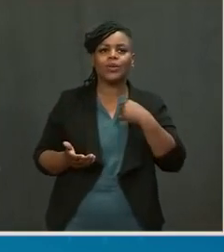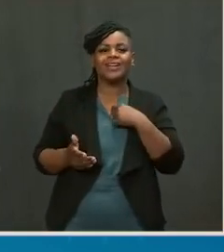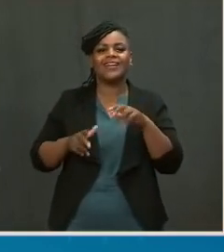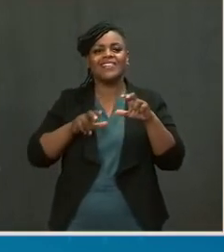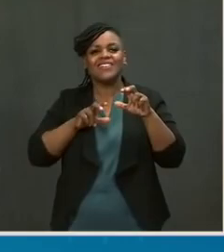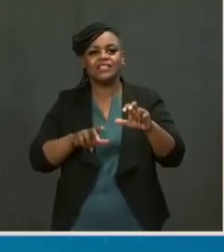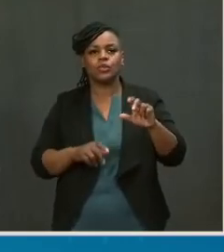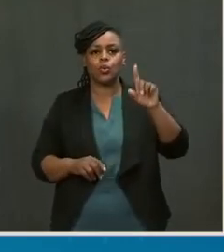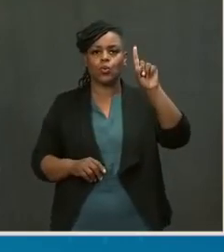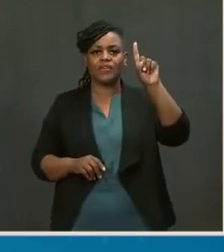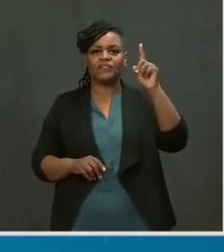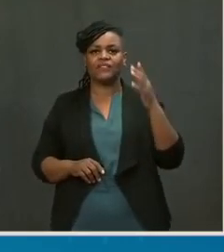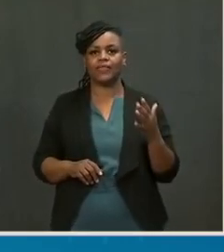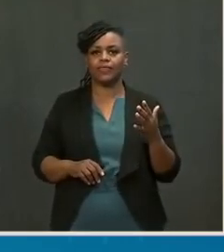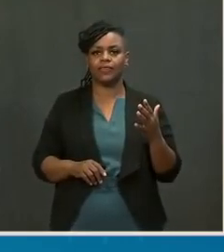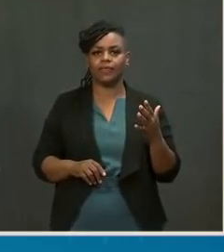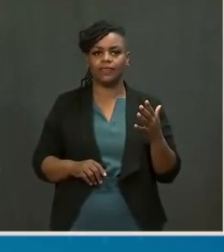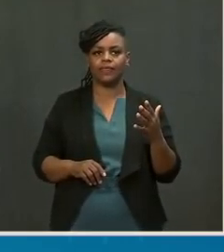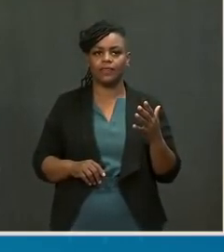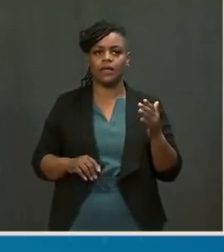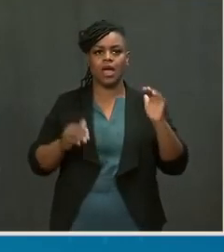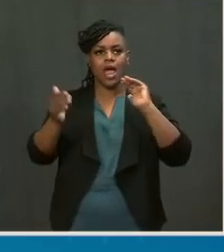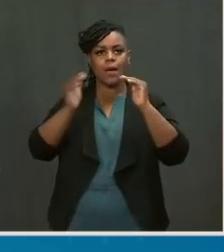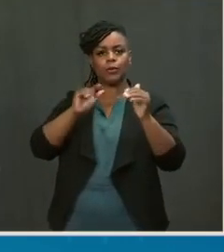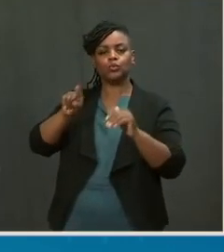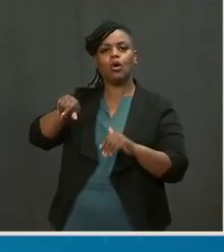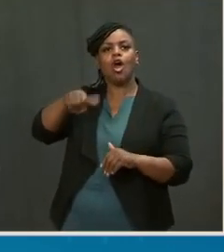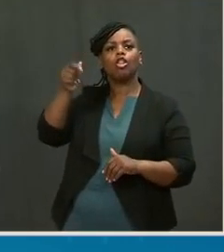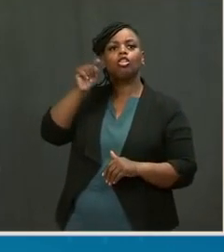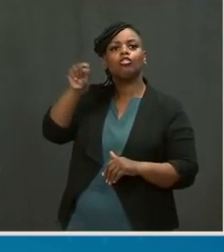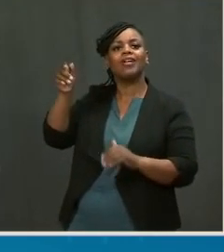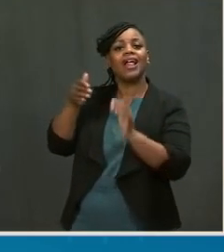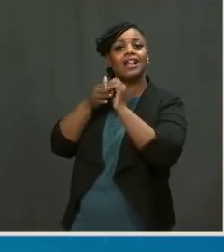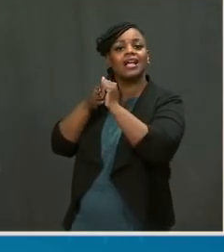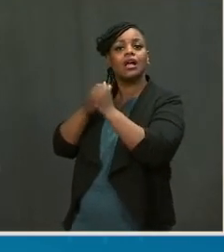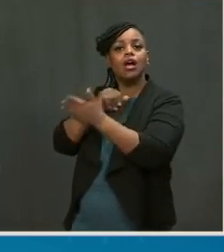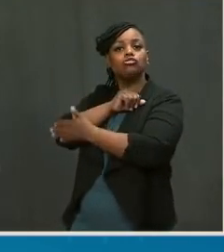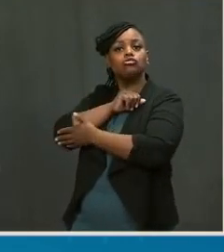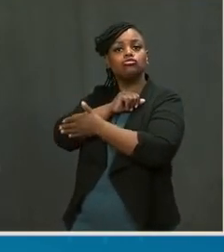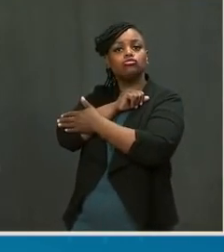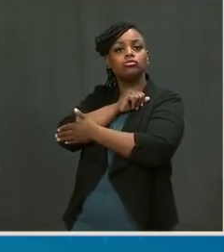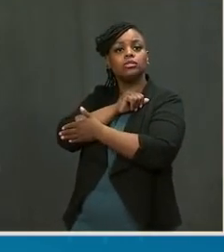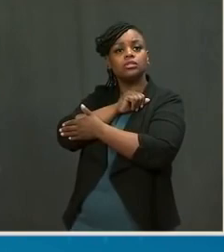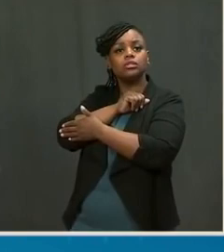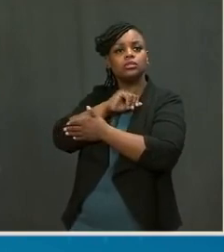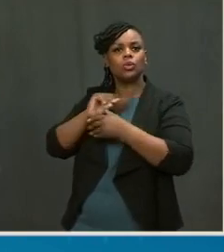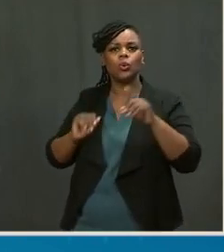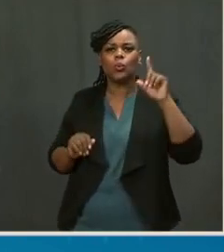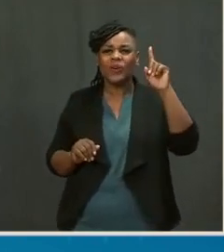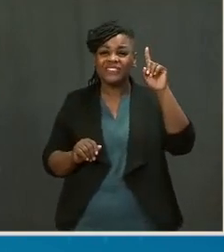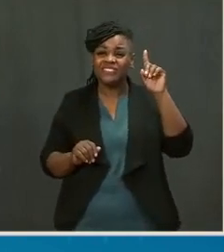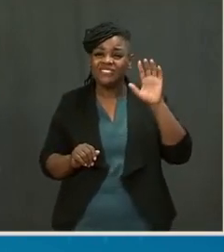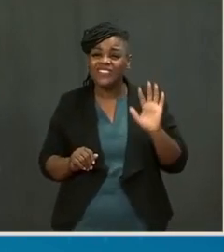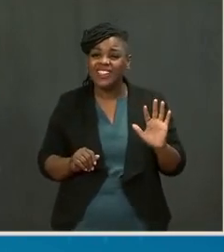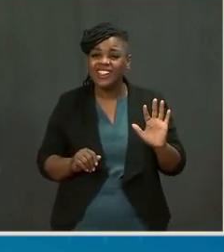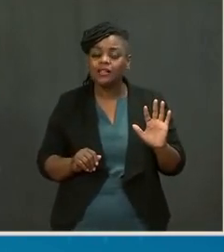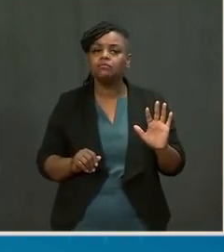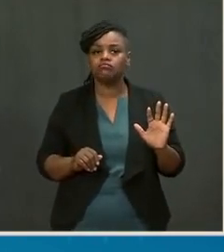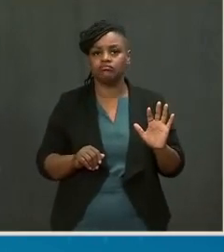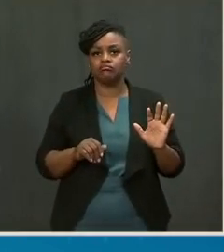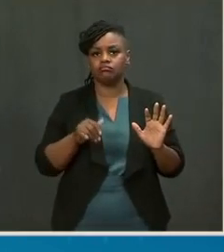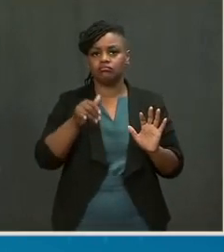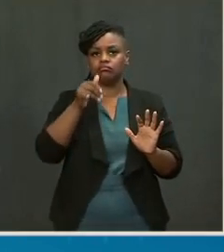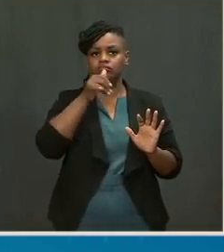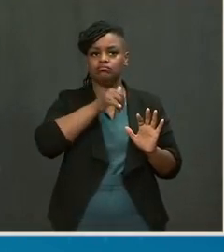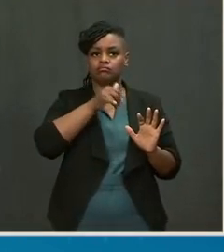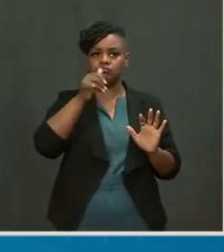other countries, leading countries, economically highly developed countries, we are investing as little as 1/5